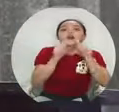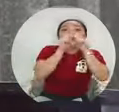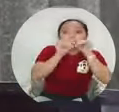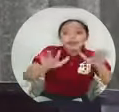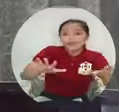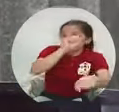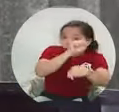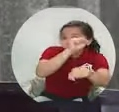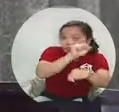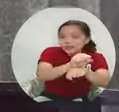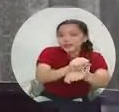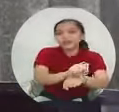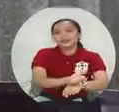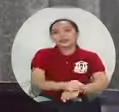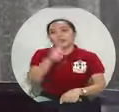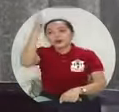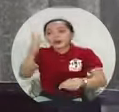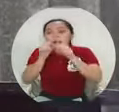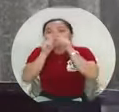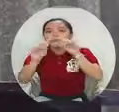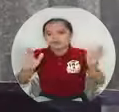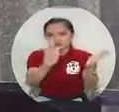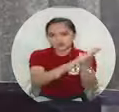seen in the life of Abel,